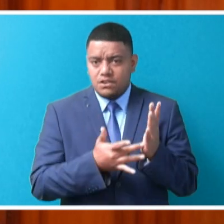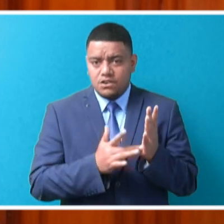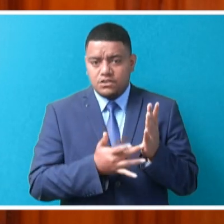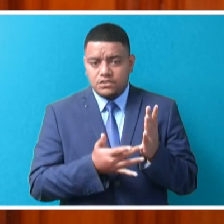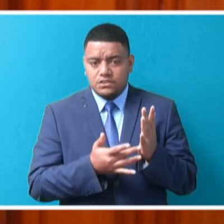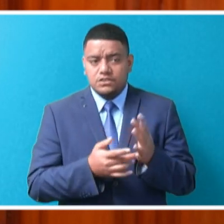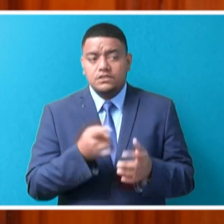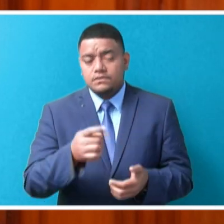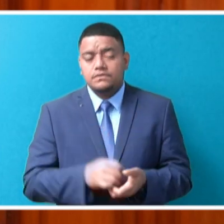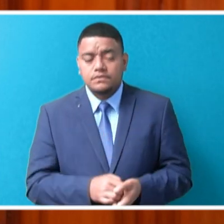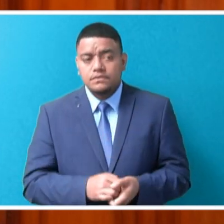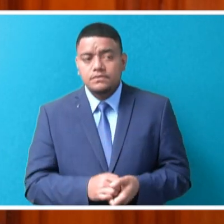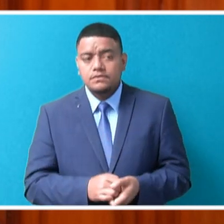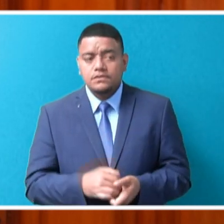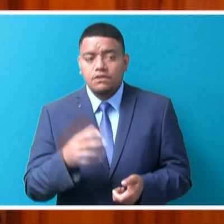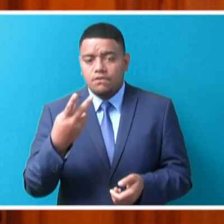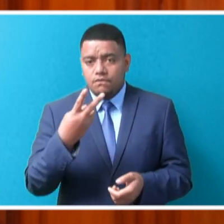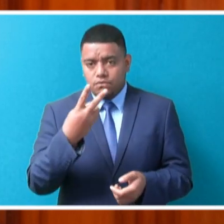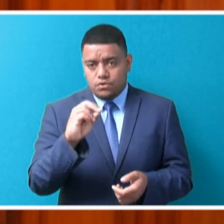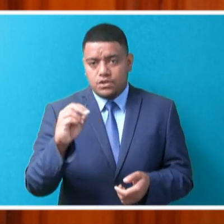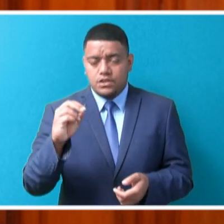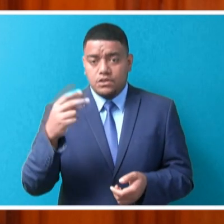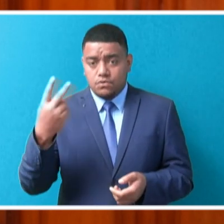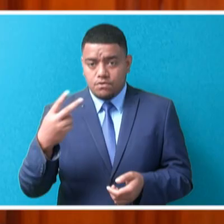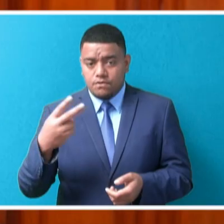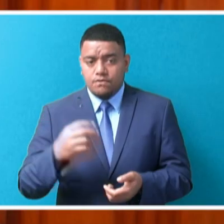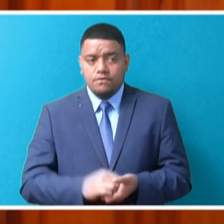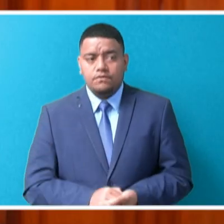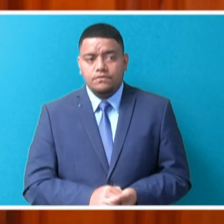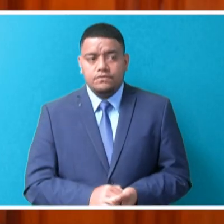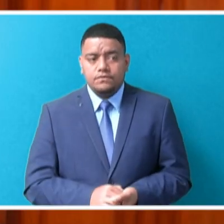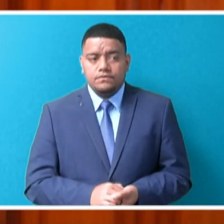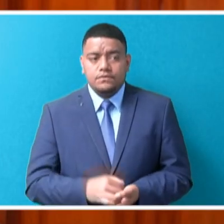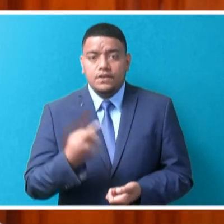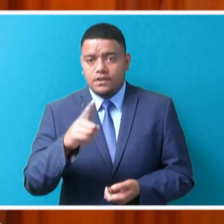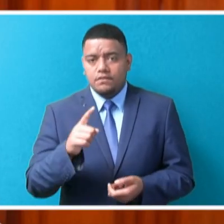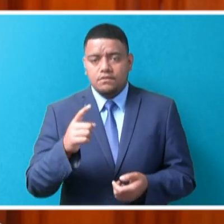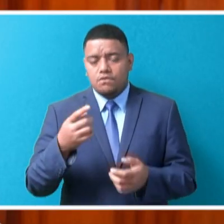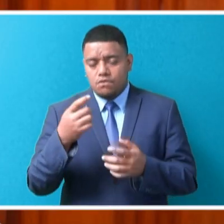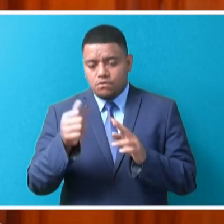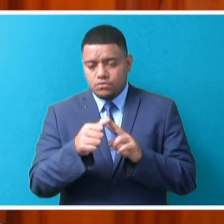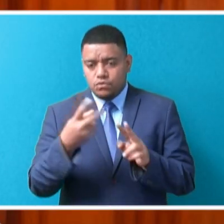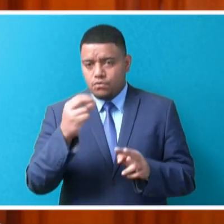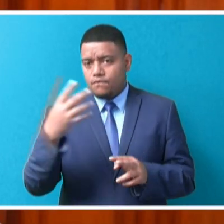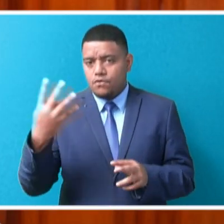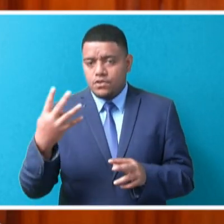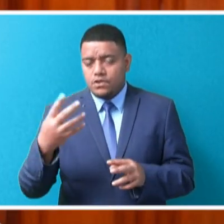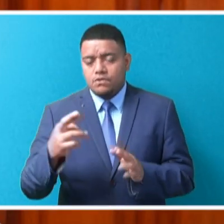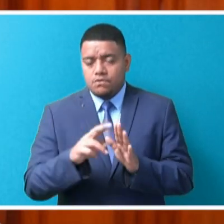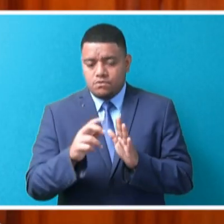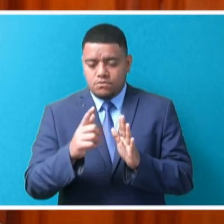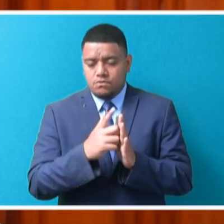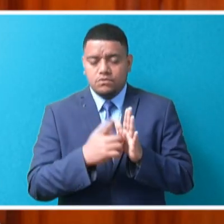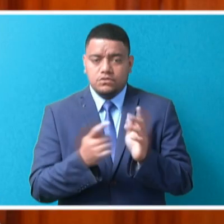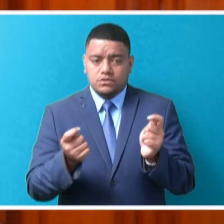Fisheries Management Act of 2012 and its subsequent regulations of 2014. Honorable Speaker, in light of the